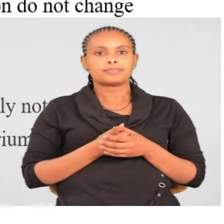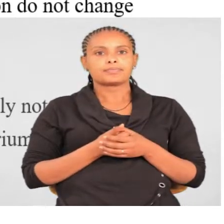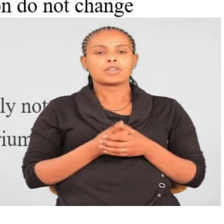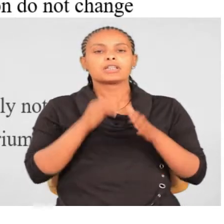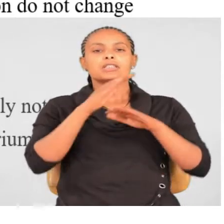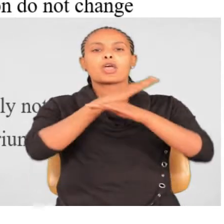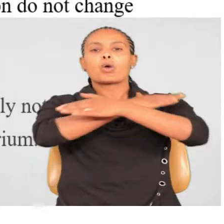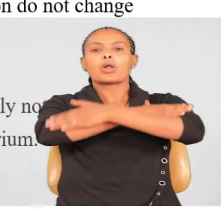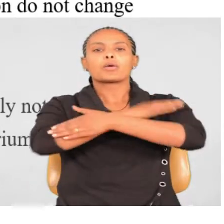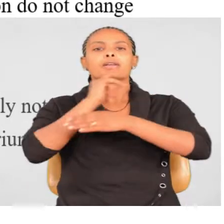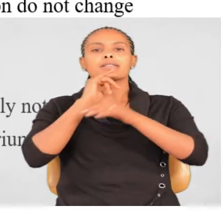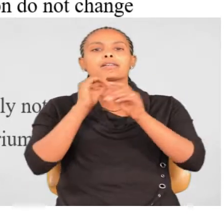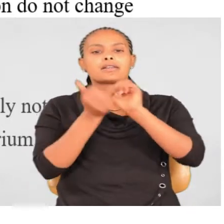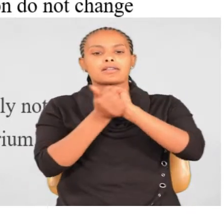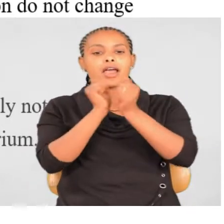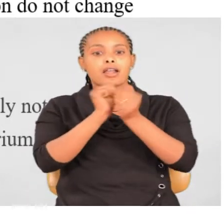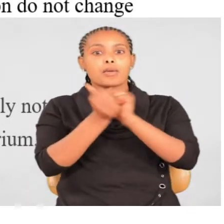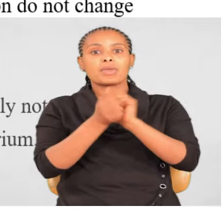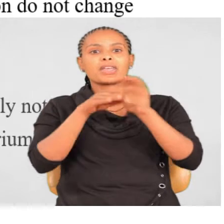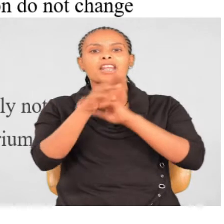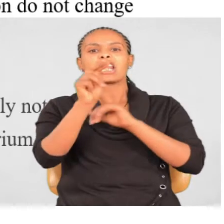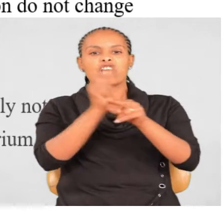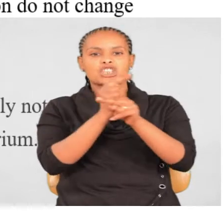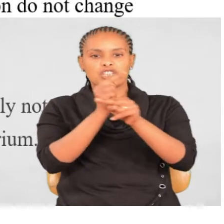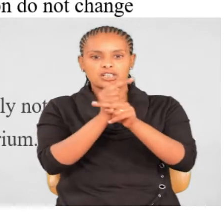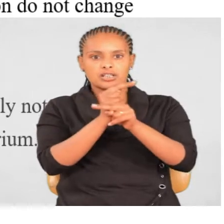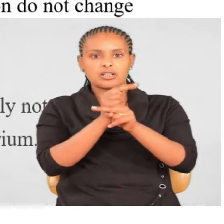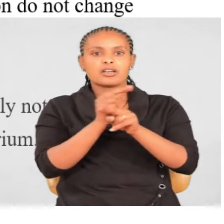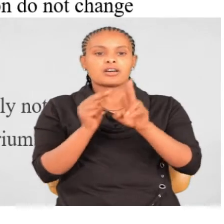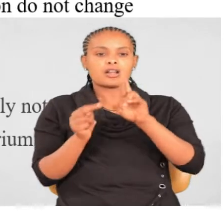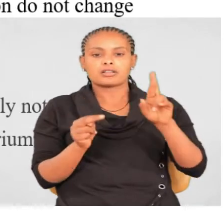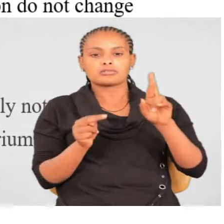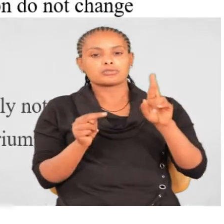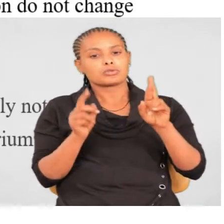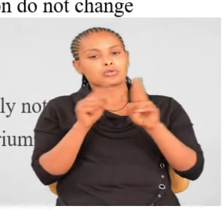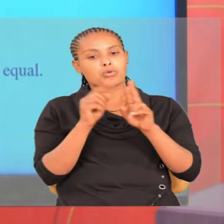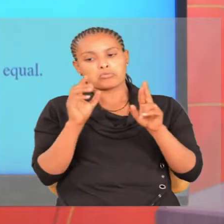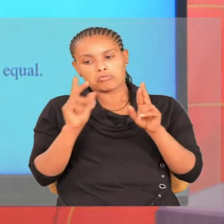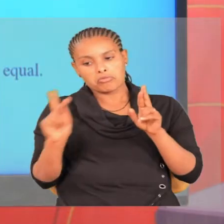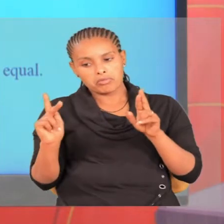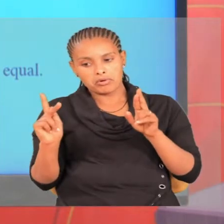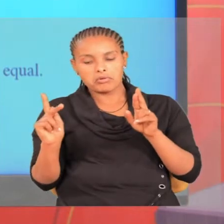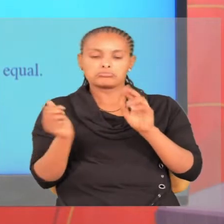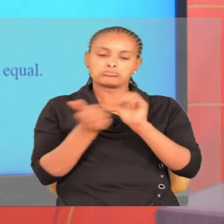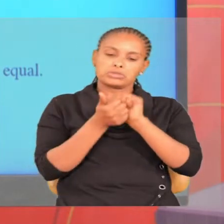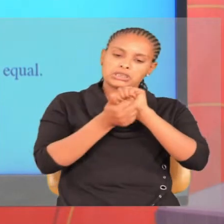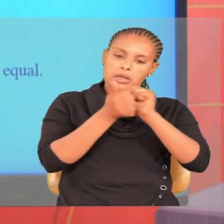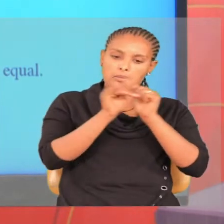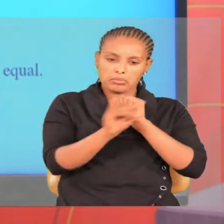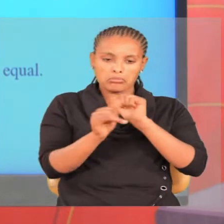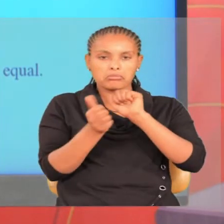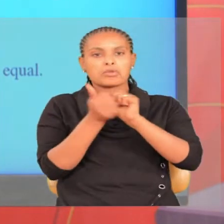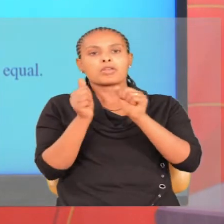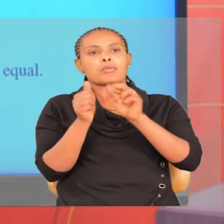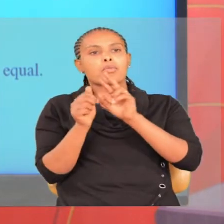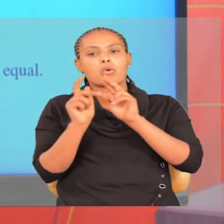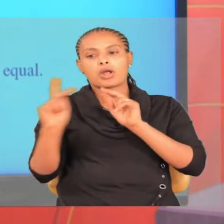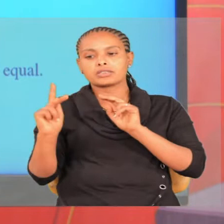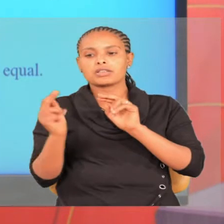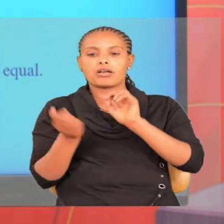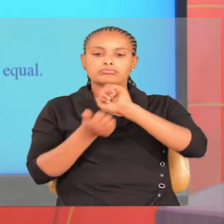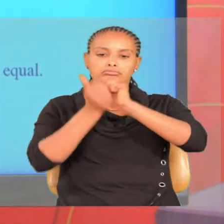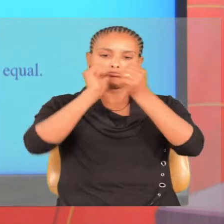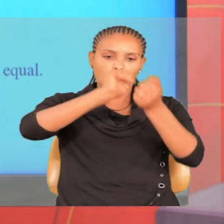The equilibrium is dynamic in nature. Reactants react to form a product at the same time, at the same way.